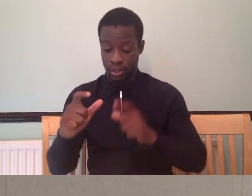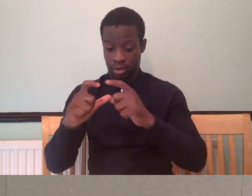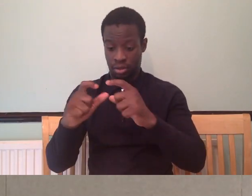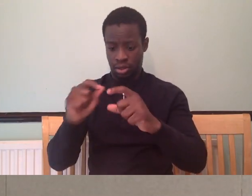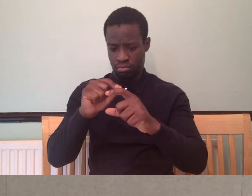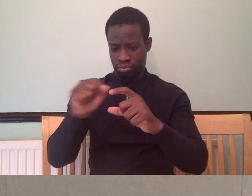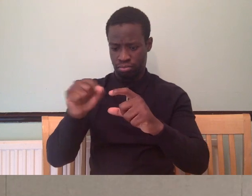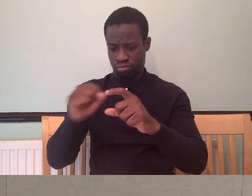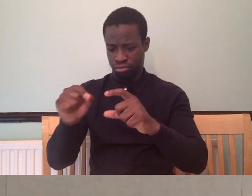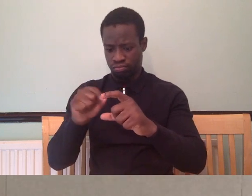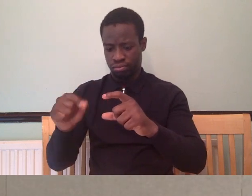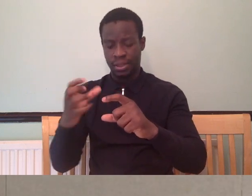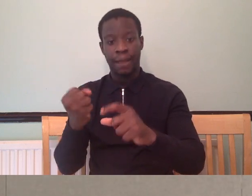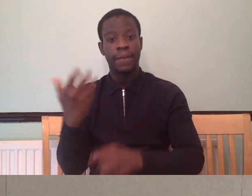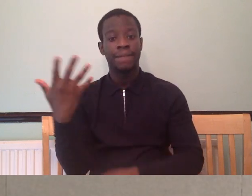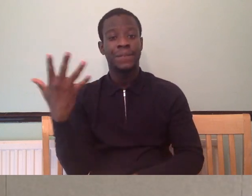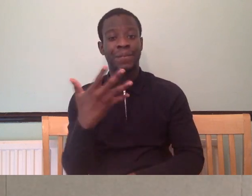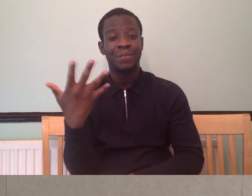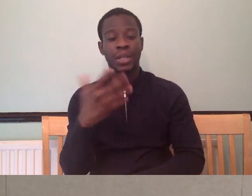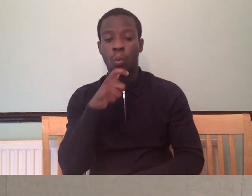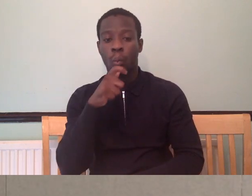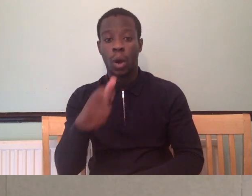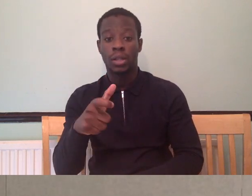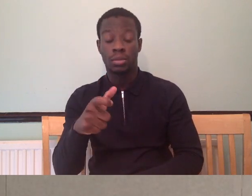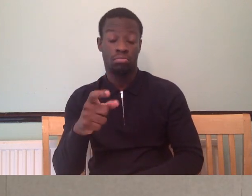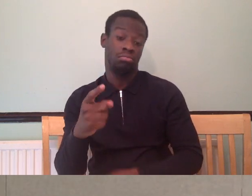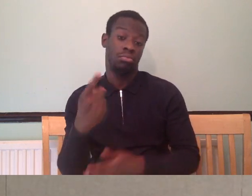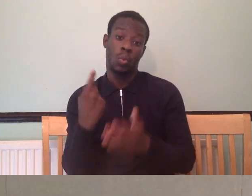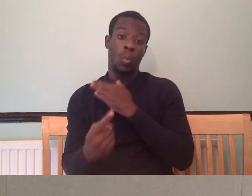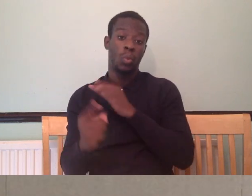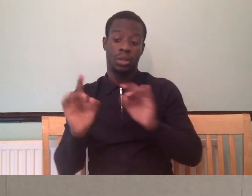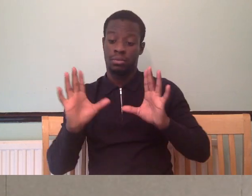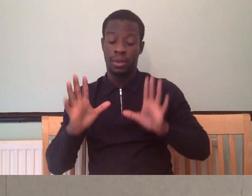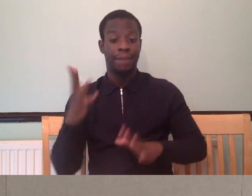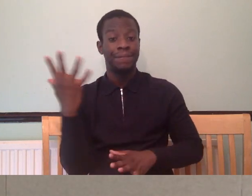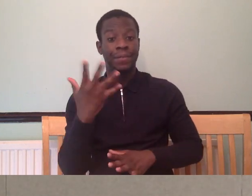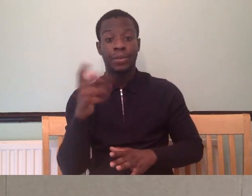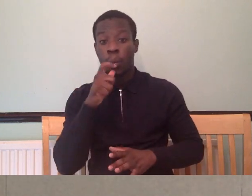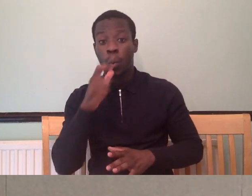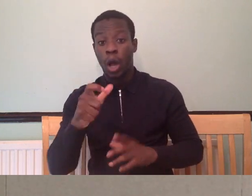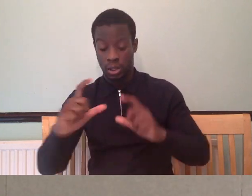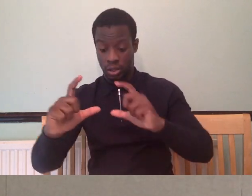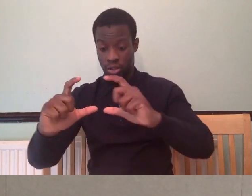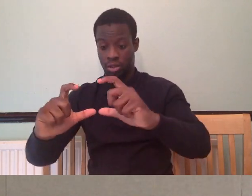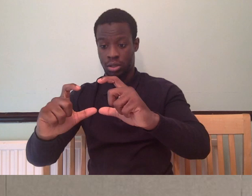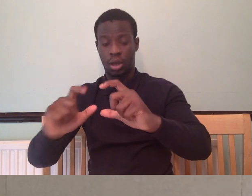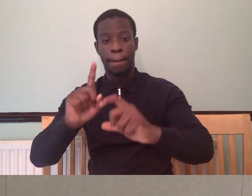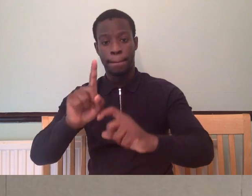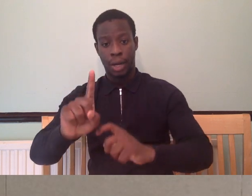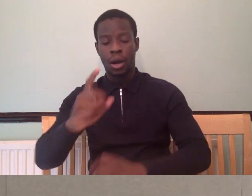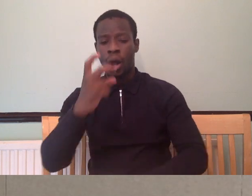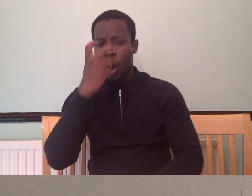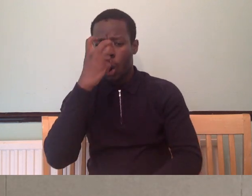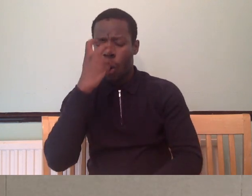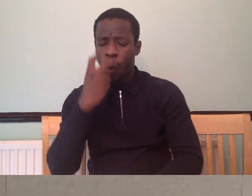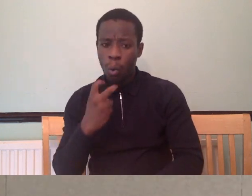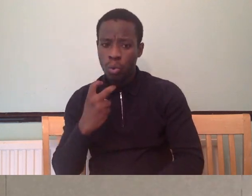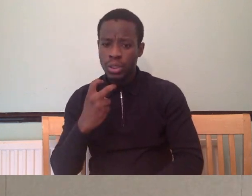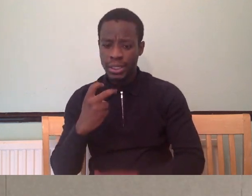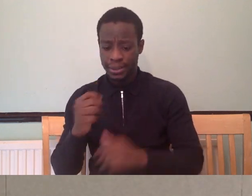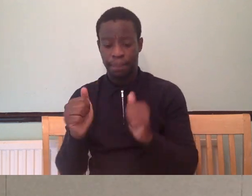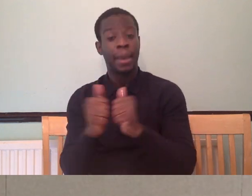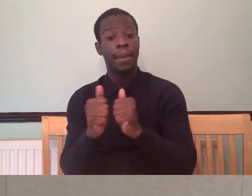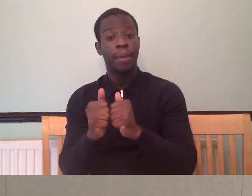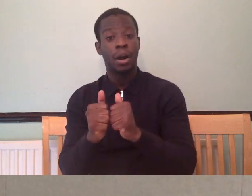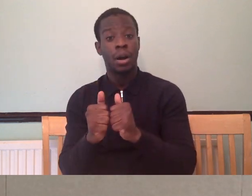written on it 15 words, just 15 words. It's the oldest surviving